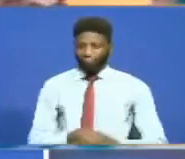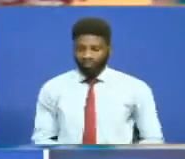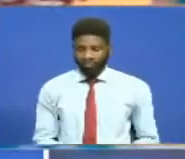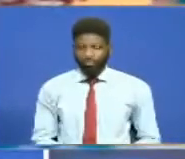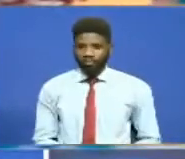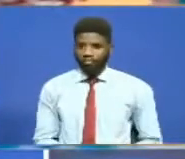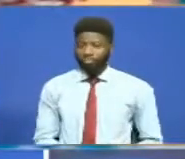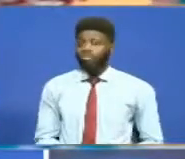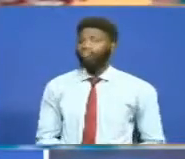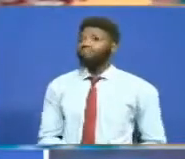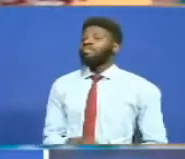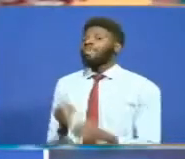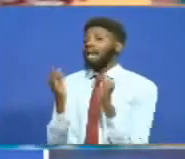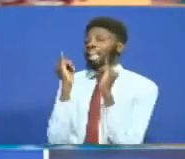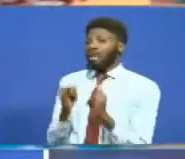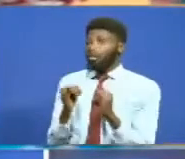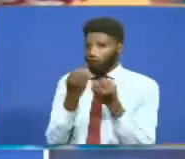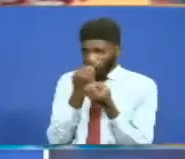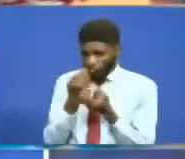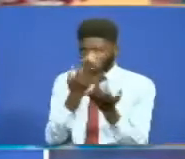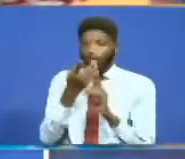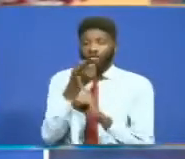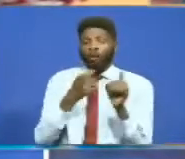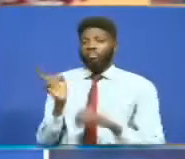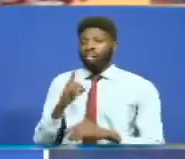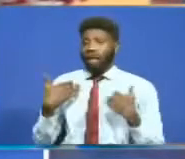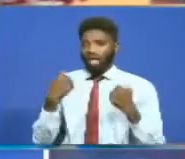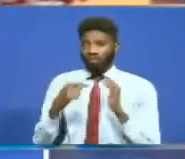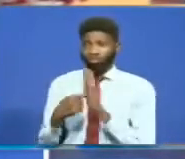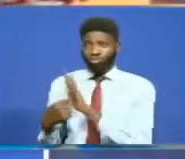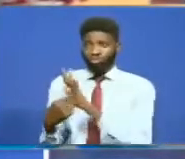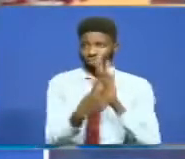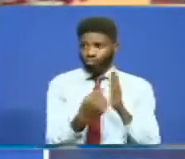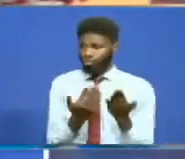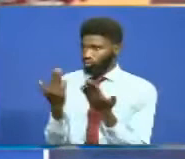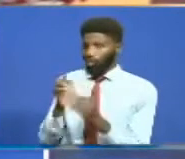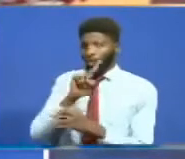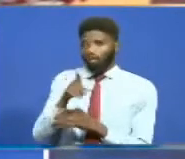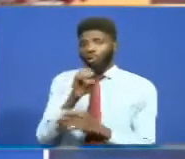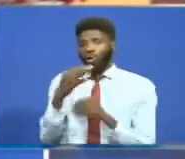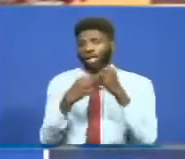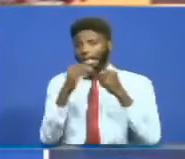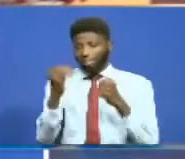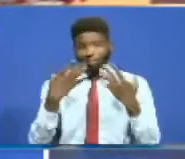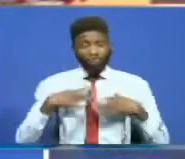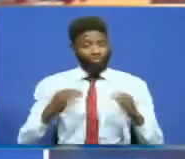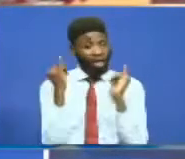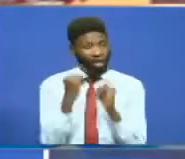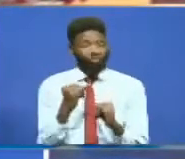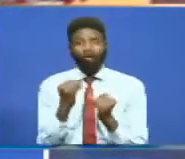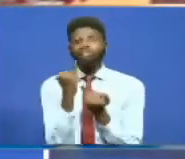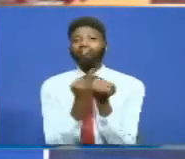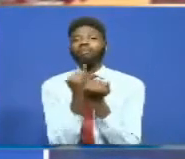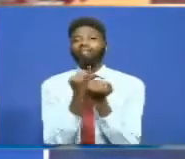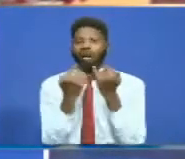The latest data by the Ministry of Health shows that 1,080 new cases were reported by Saturday